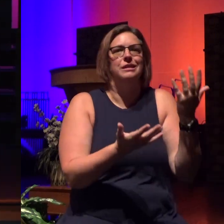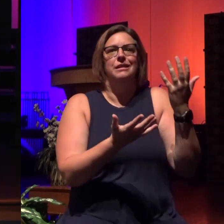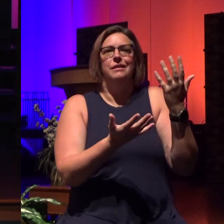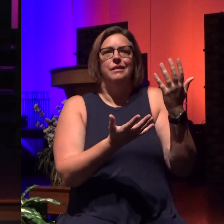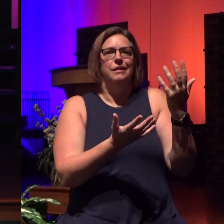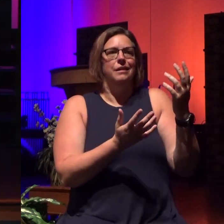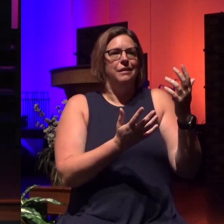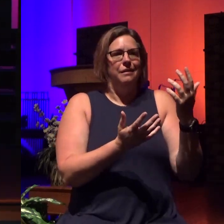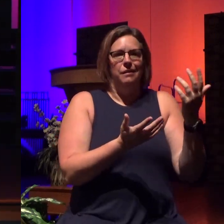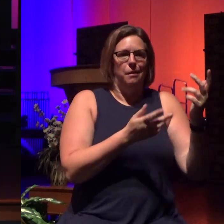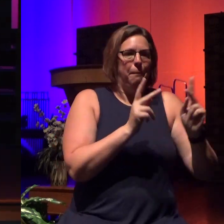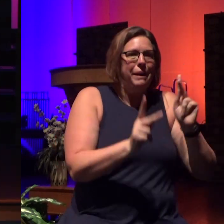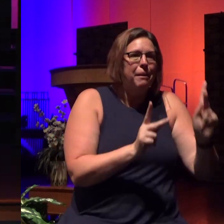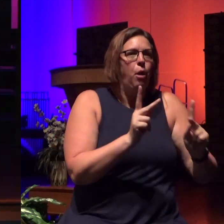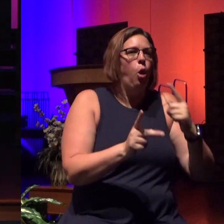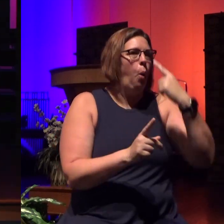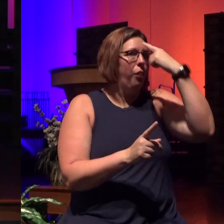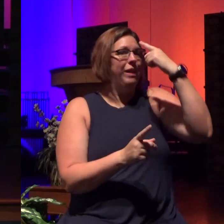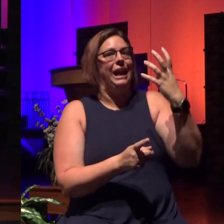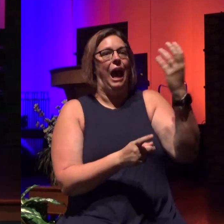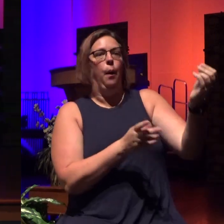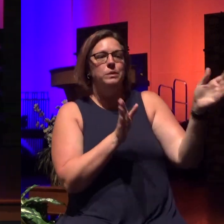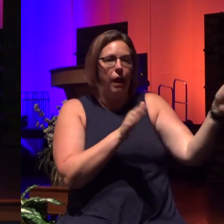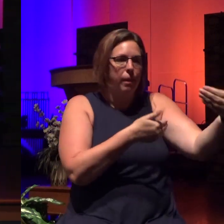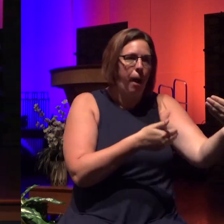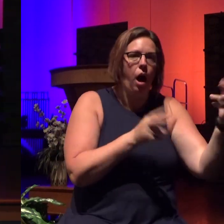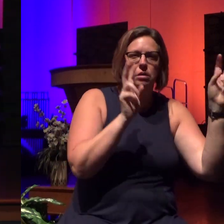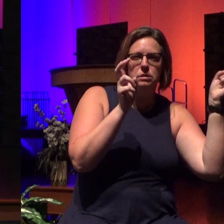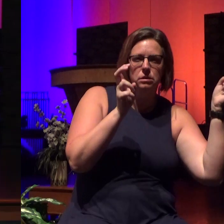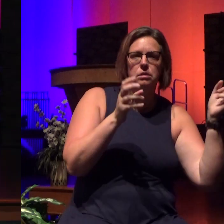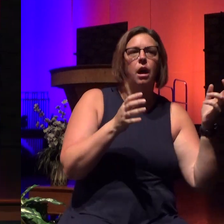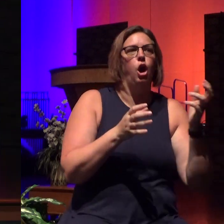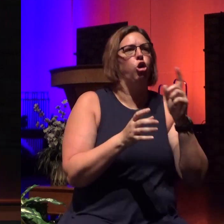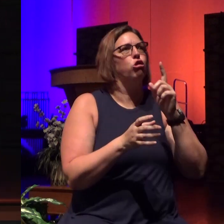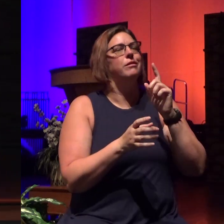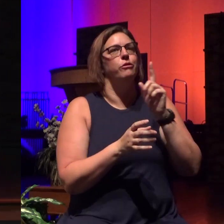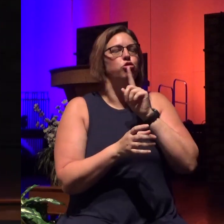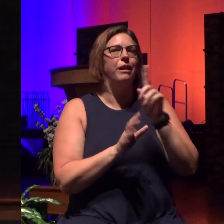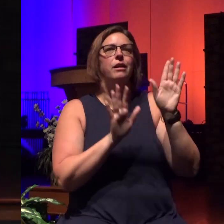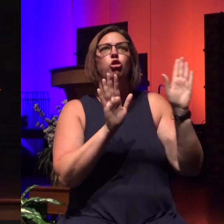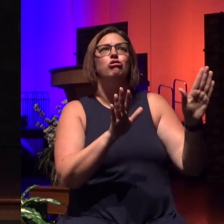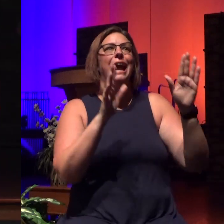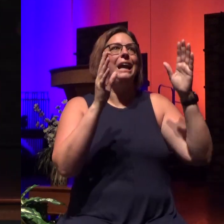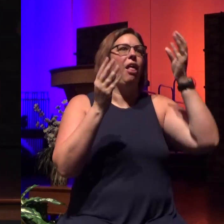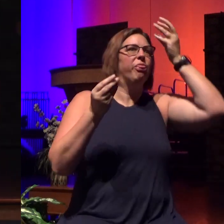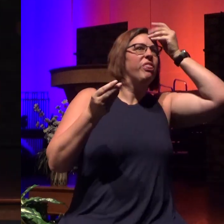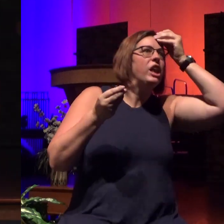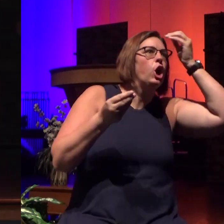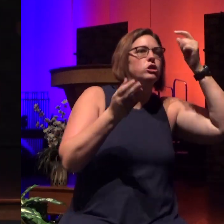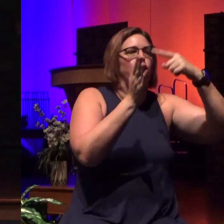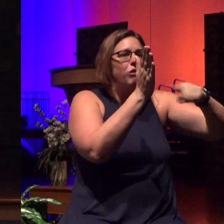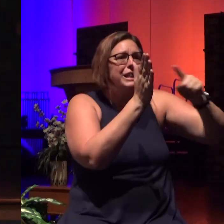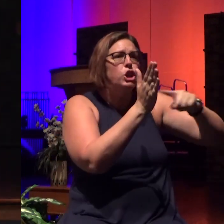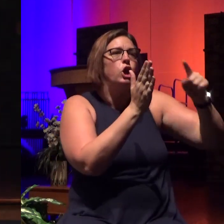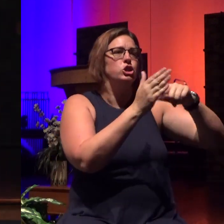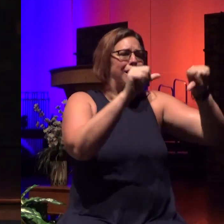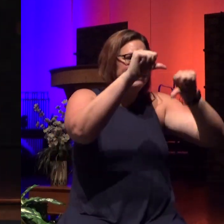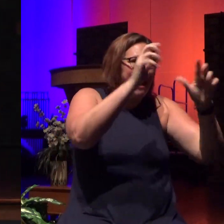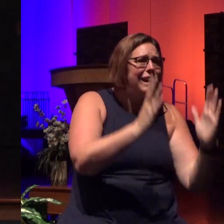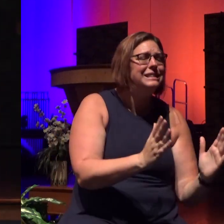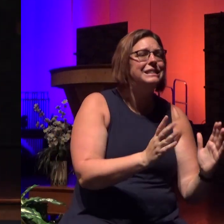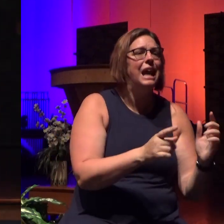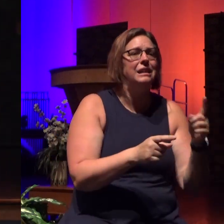who thought outside the box and great thinkers and researchers and